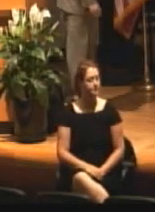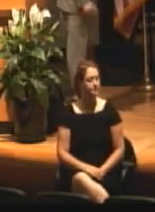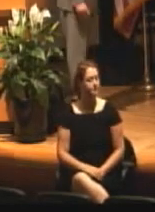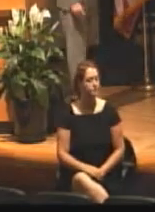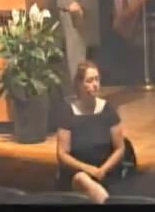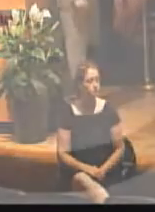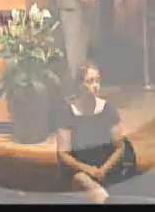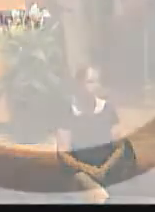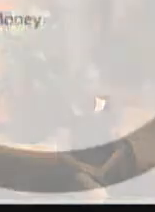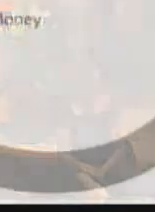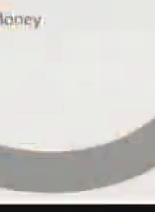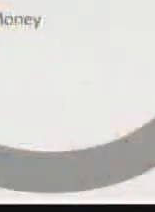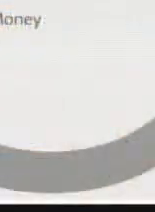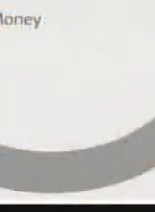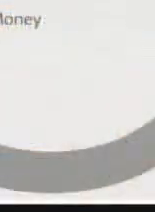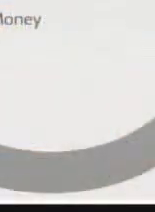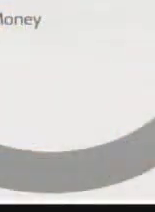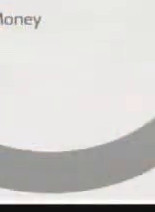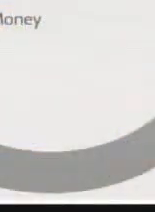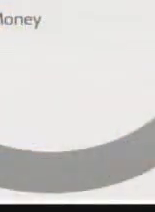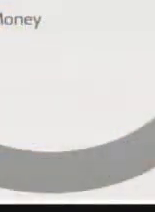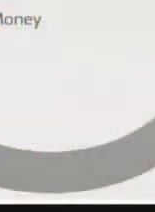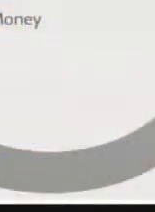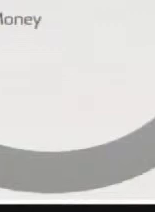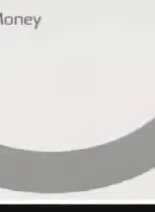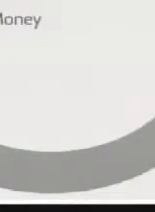So we do have loan options.